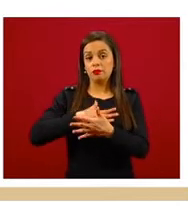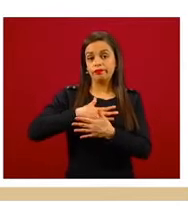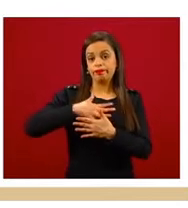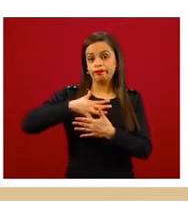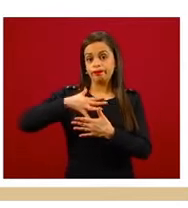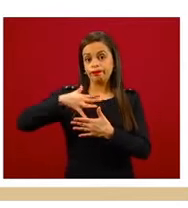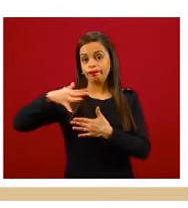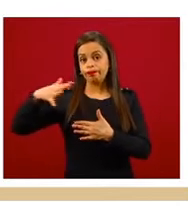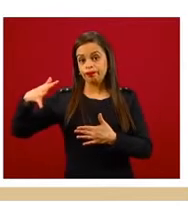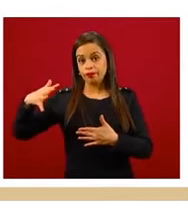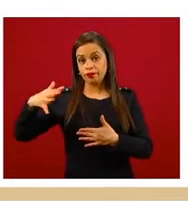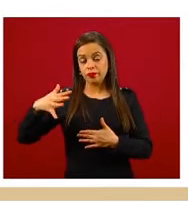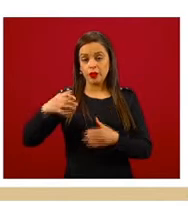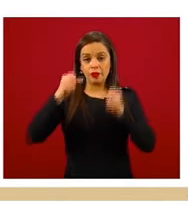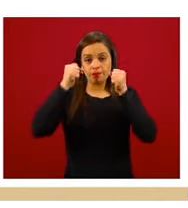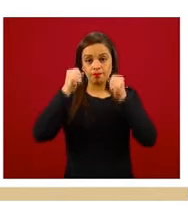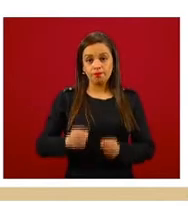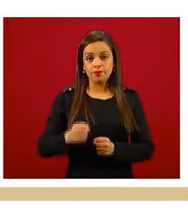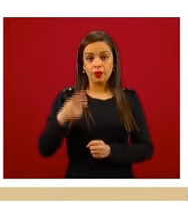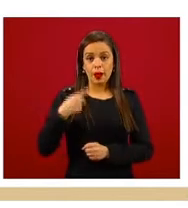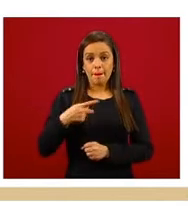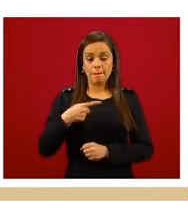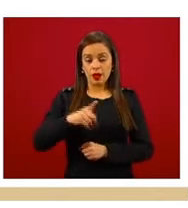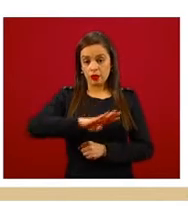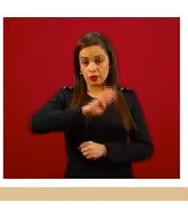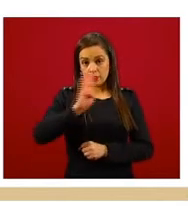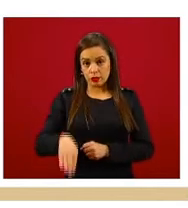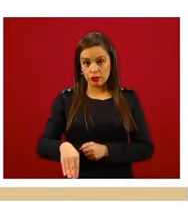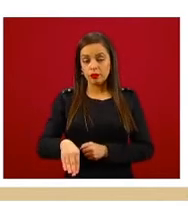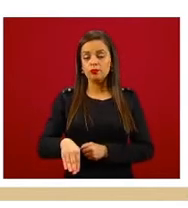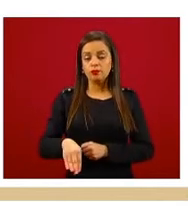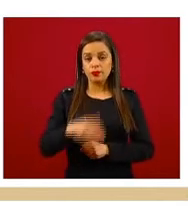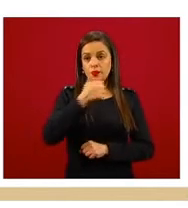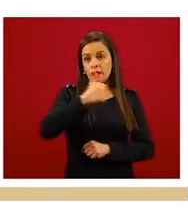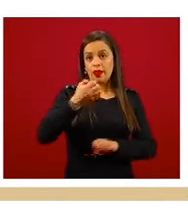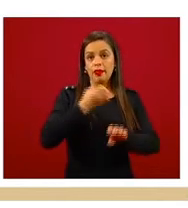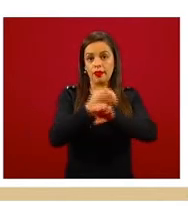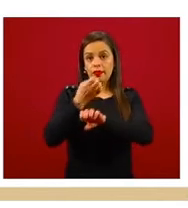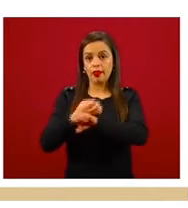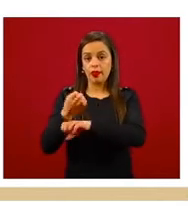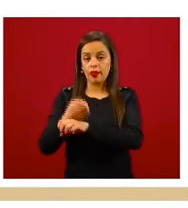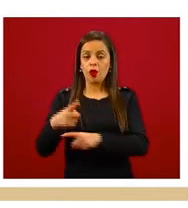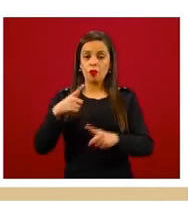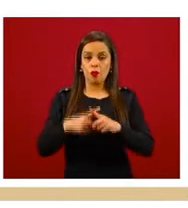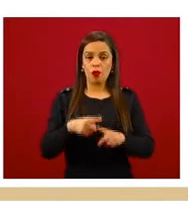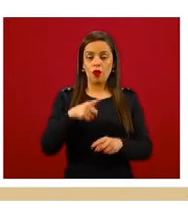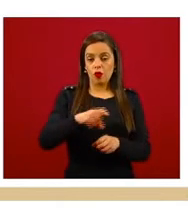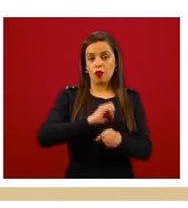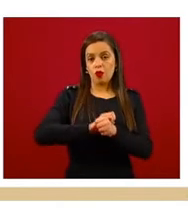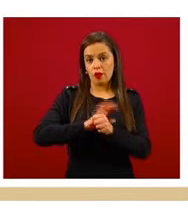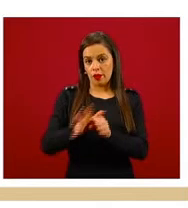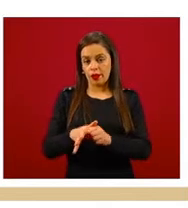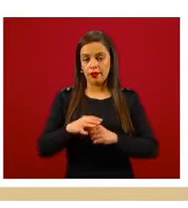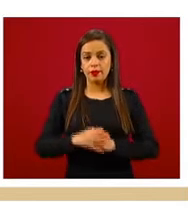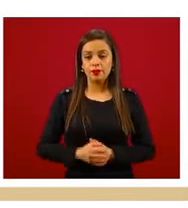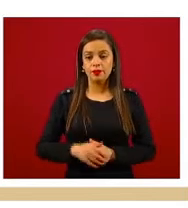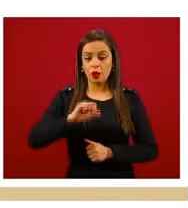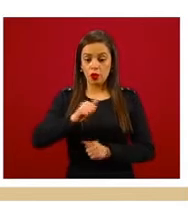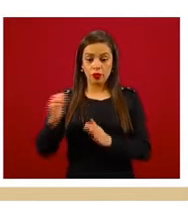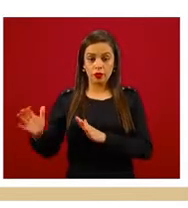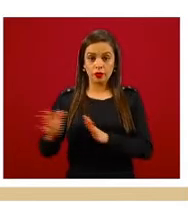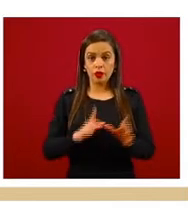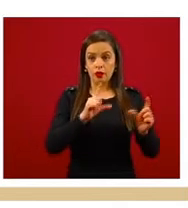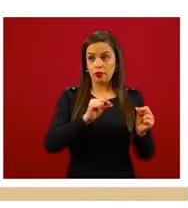could still continue to increase in terms of the fatality rate for each single state that you have seen in the